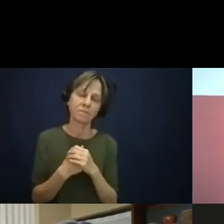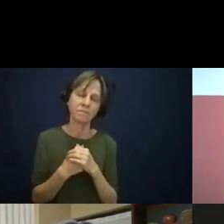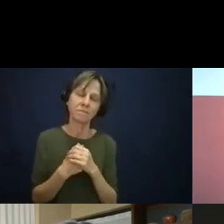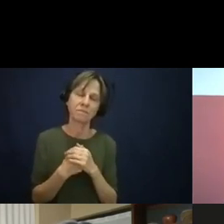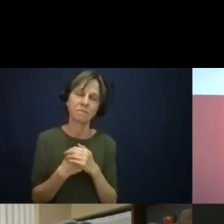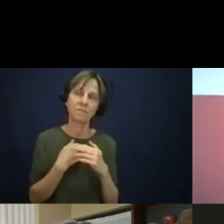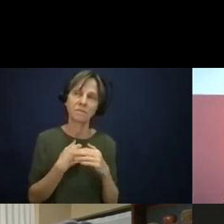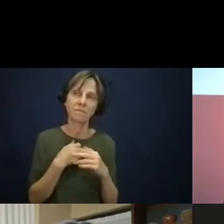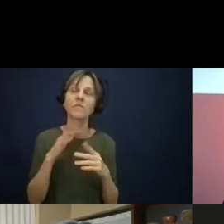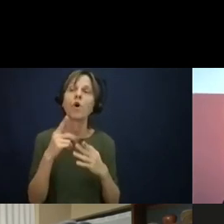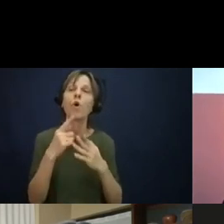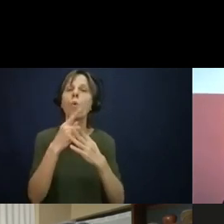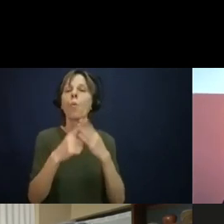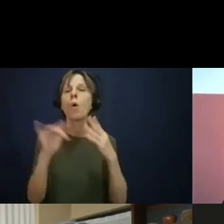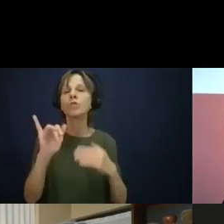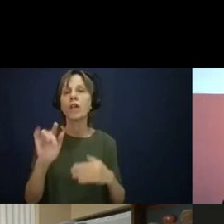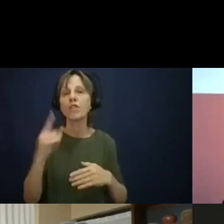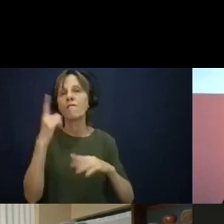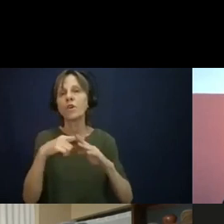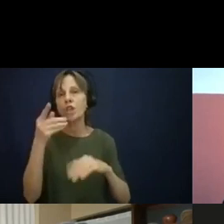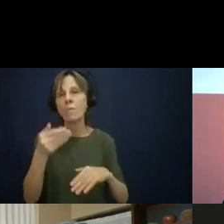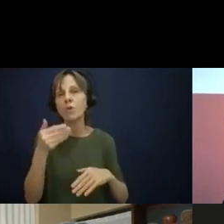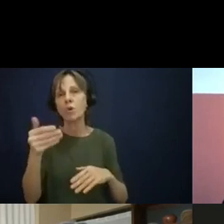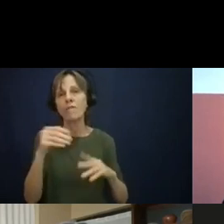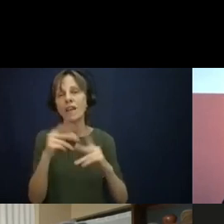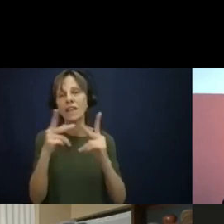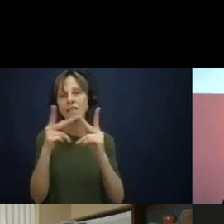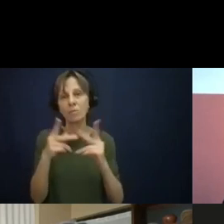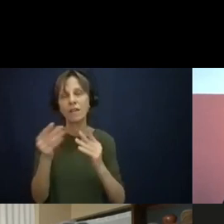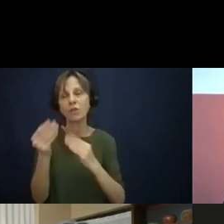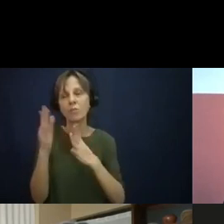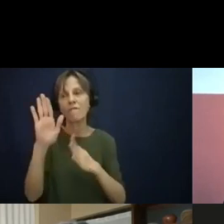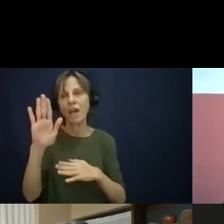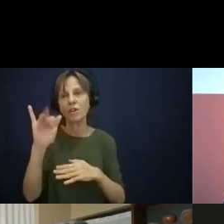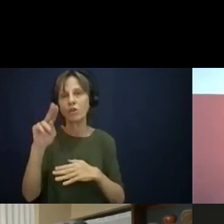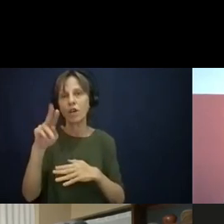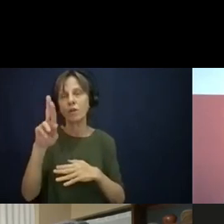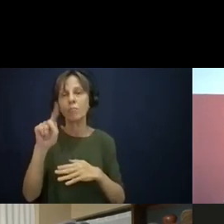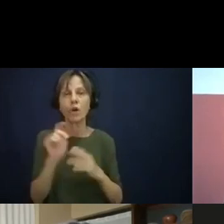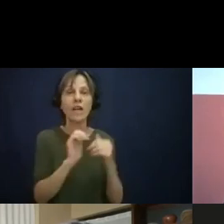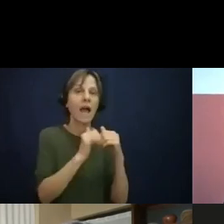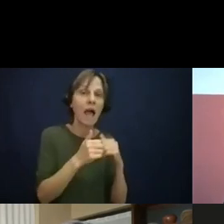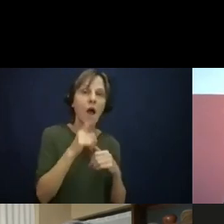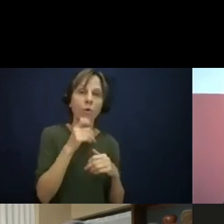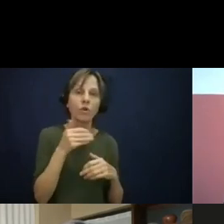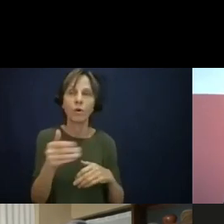back up. What was it like the first time you were invited into the space to provide your input, and how did that come about, and who invited you?